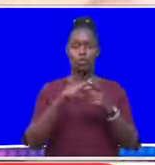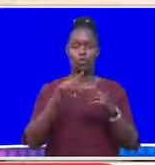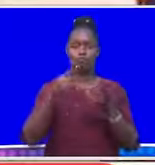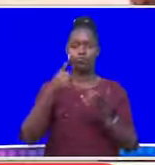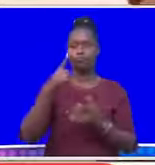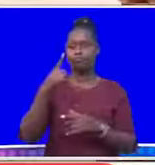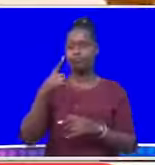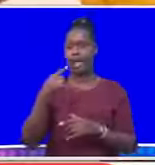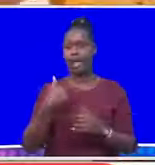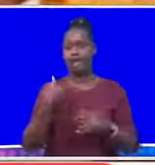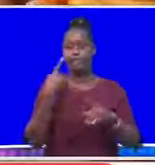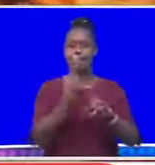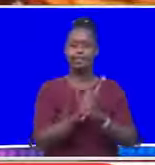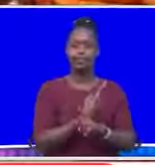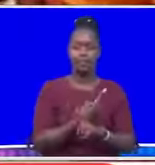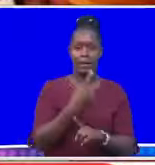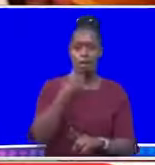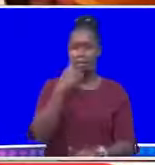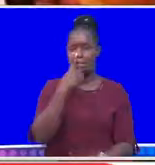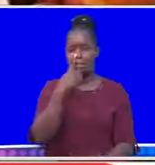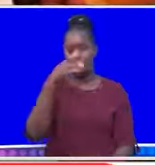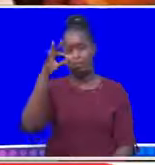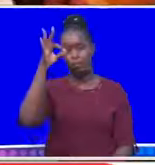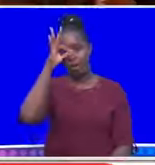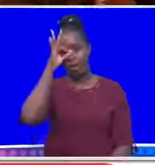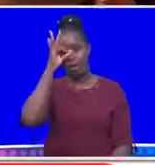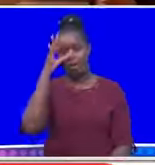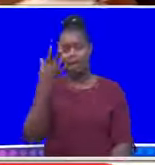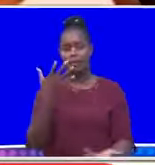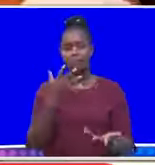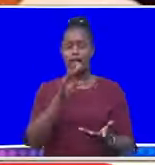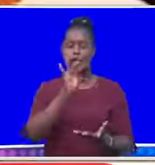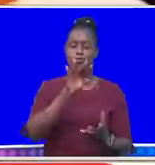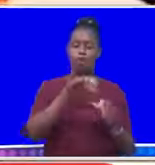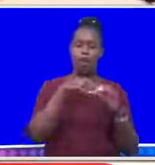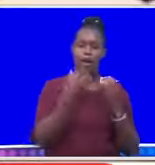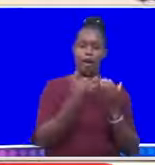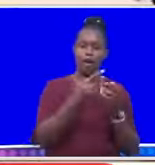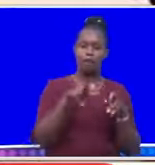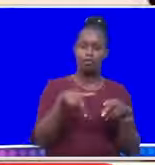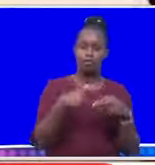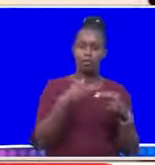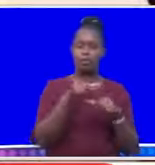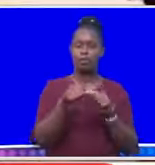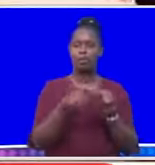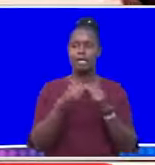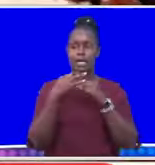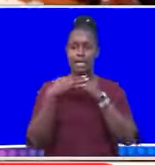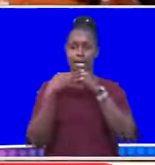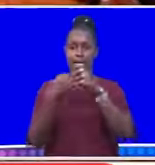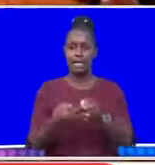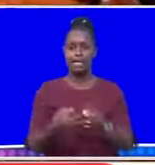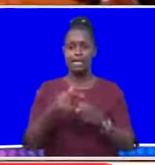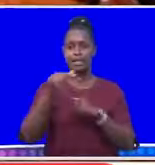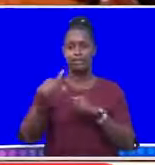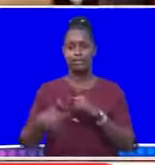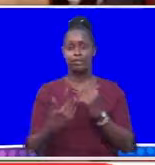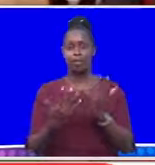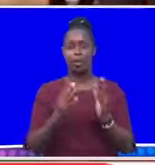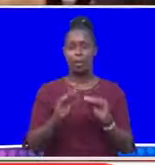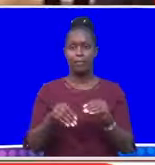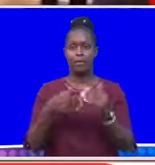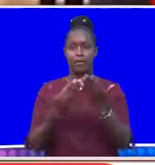for 3 different primary schools, at least 4 classrooms for the rate of 800,000 shillings, or provide